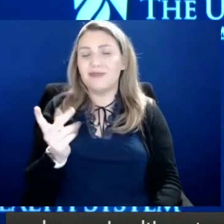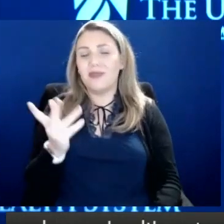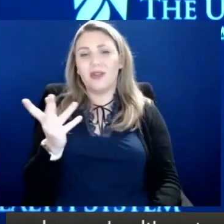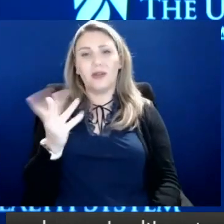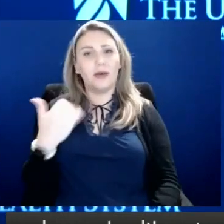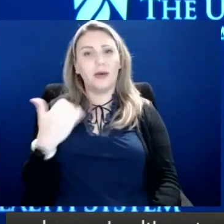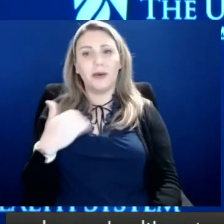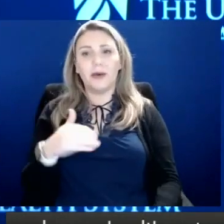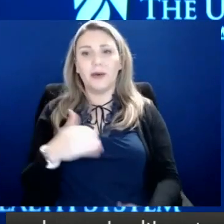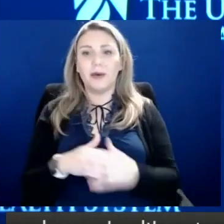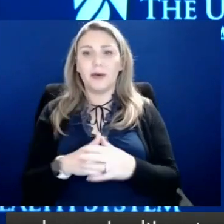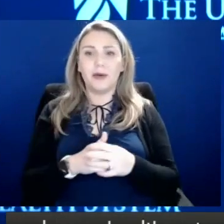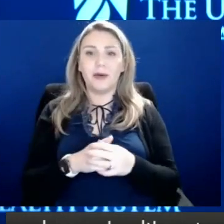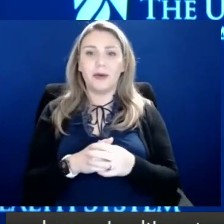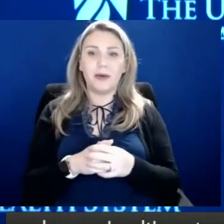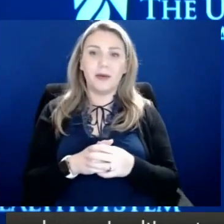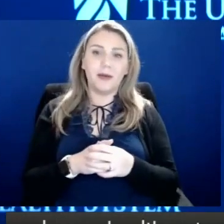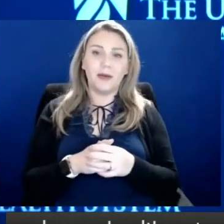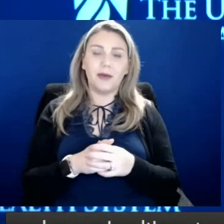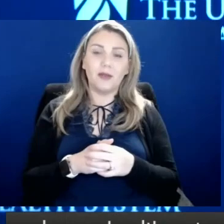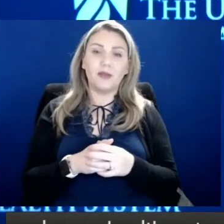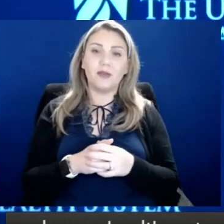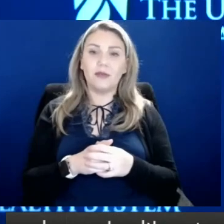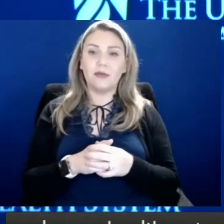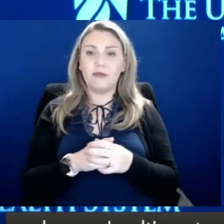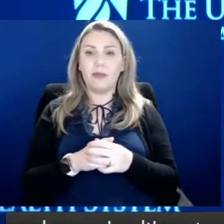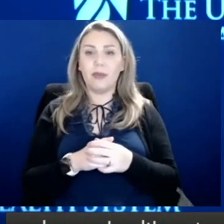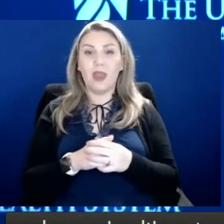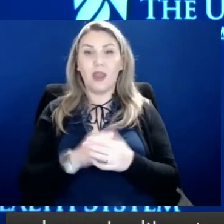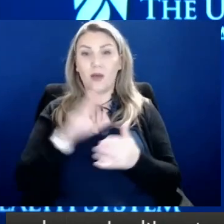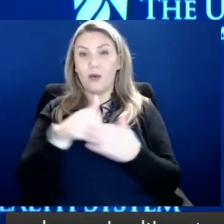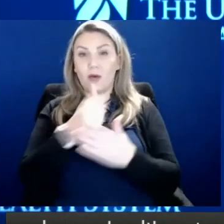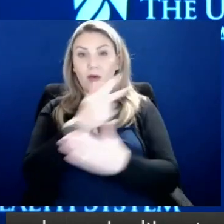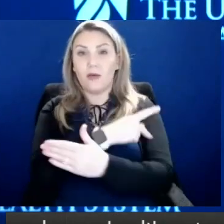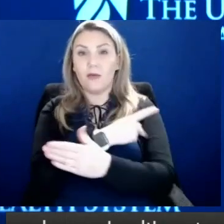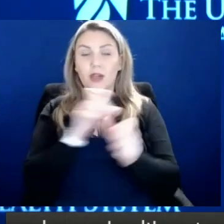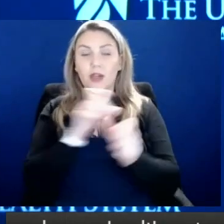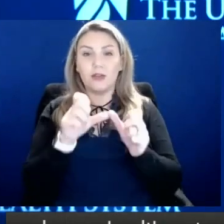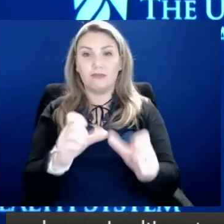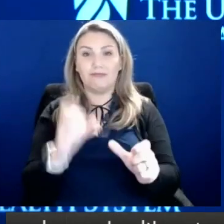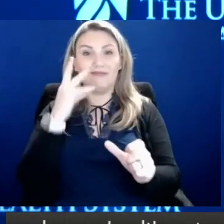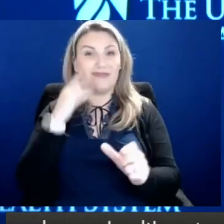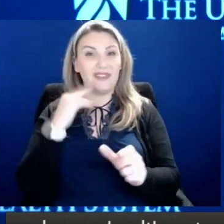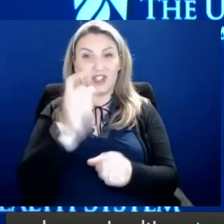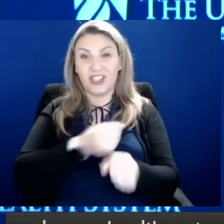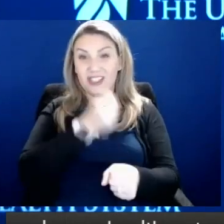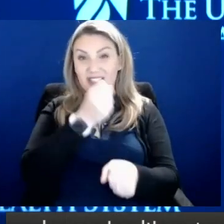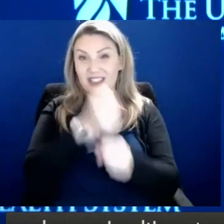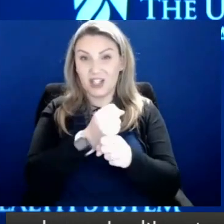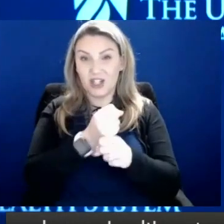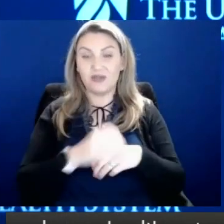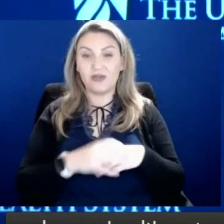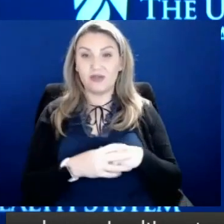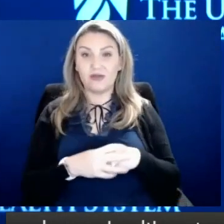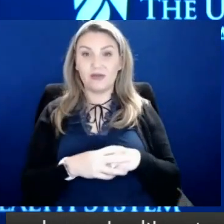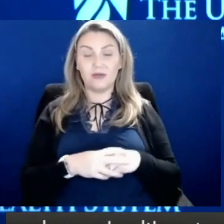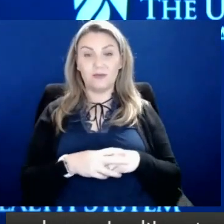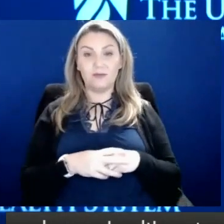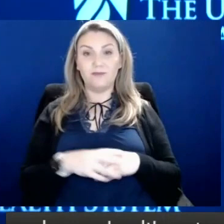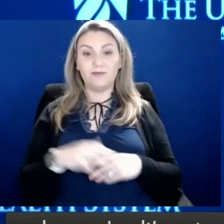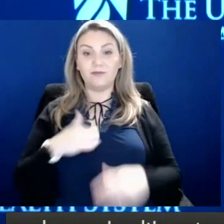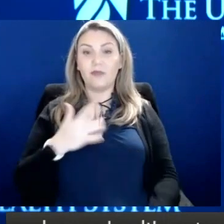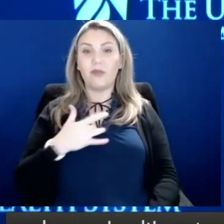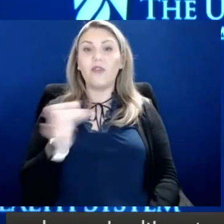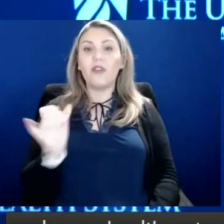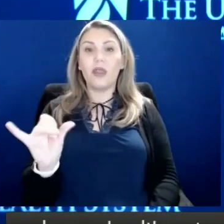and the long haul patients who've been going through this for years. So I feel like at this point, it's too